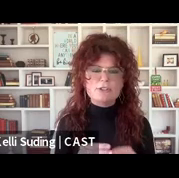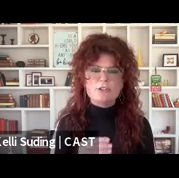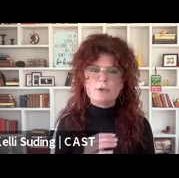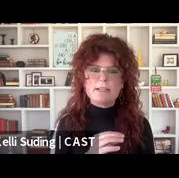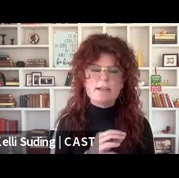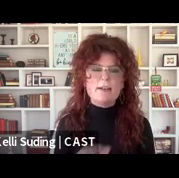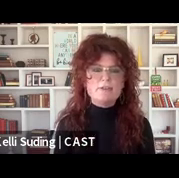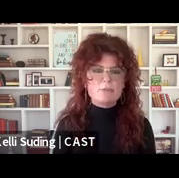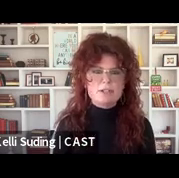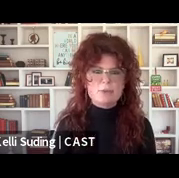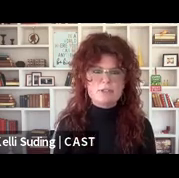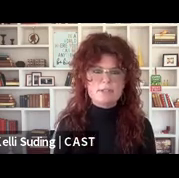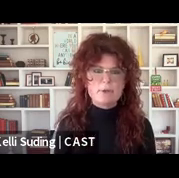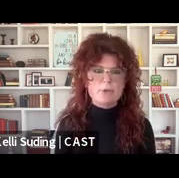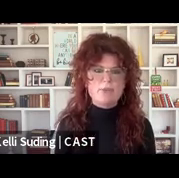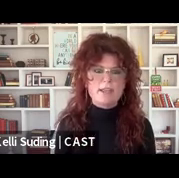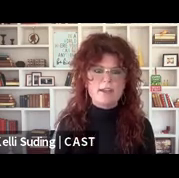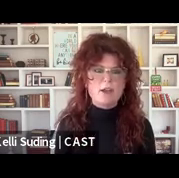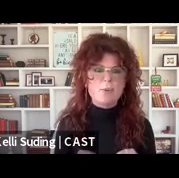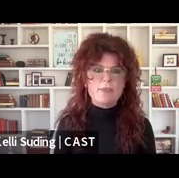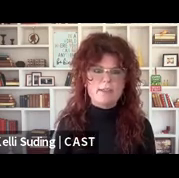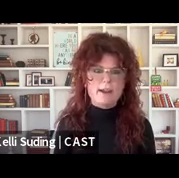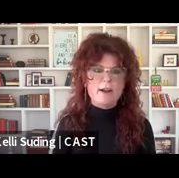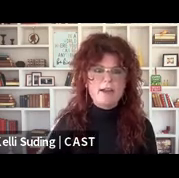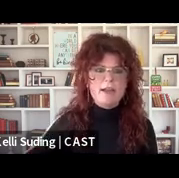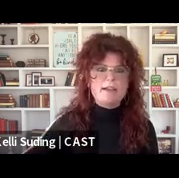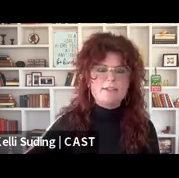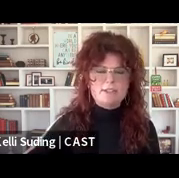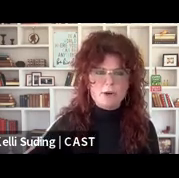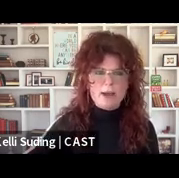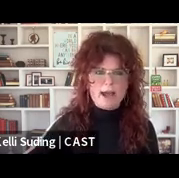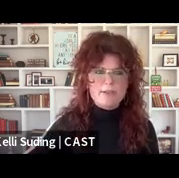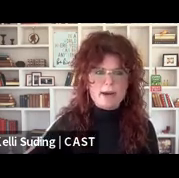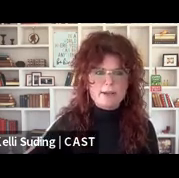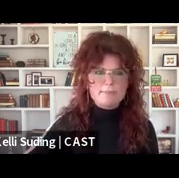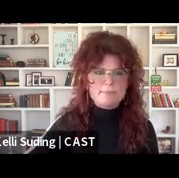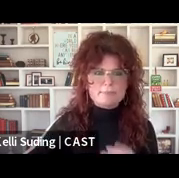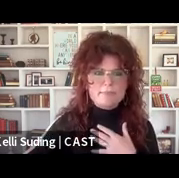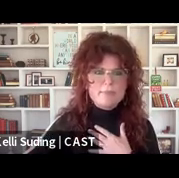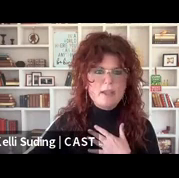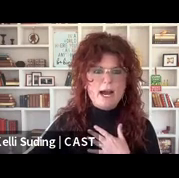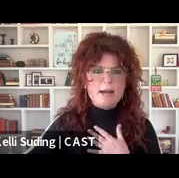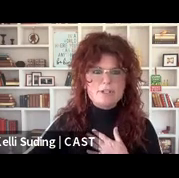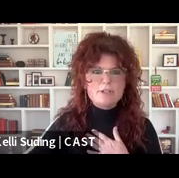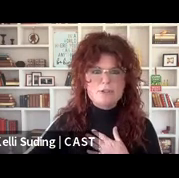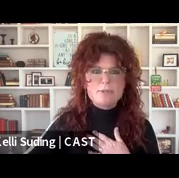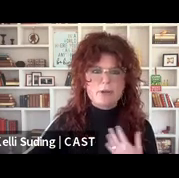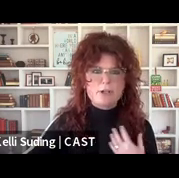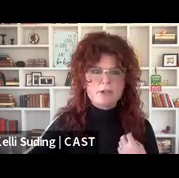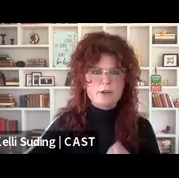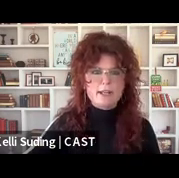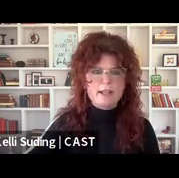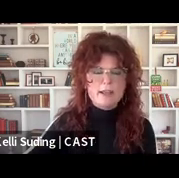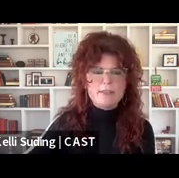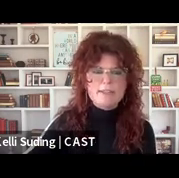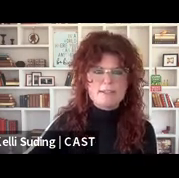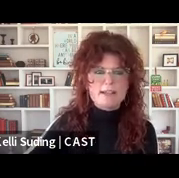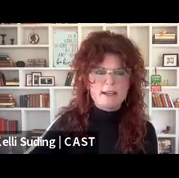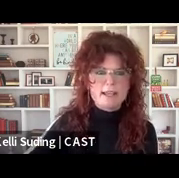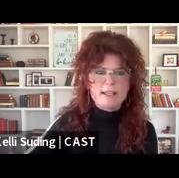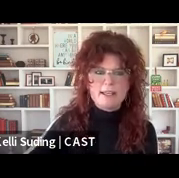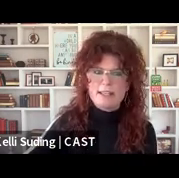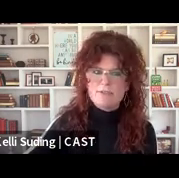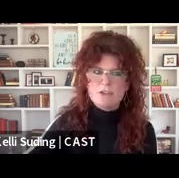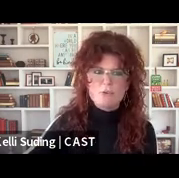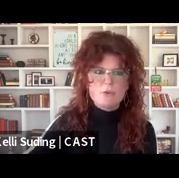going to notice there's going to be tons of resources built within there. And so at the bottom, options to support your learning. This